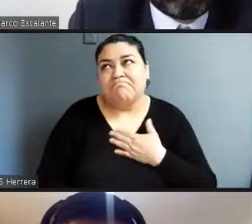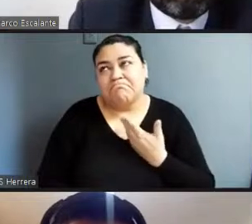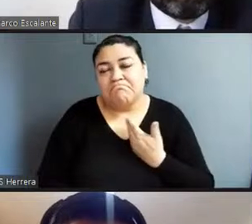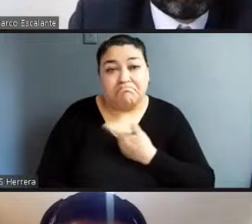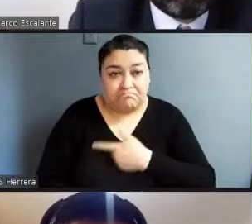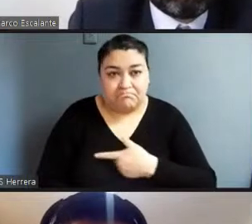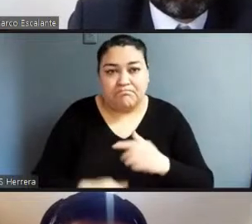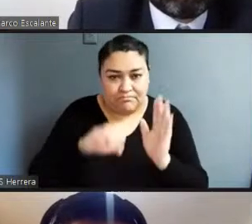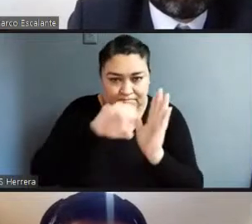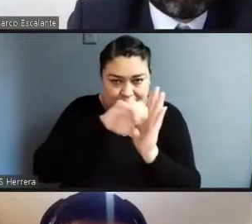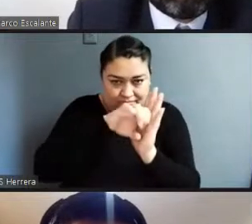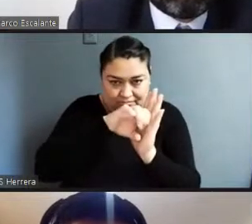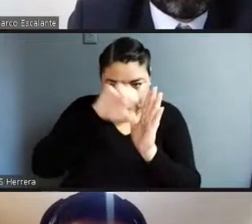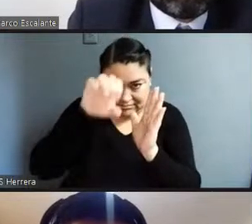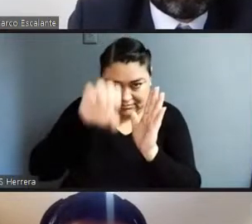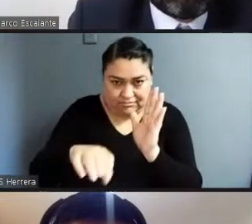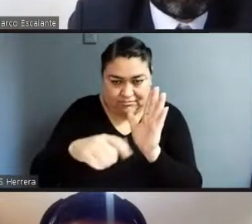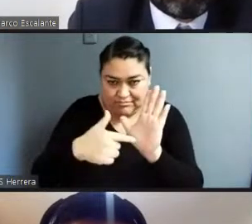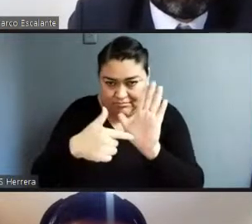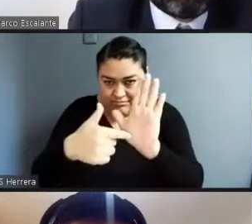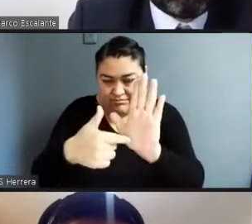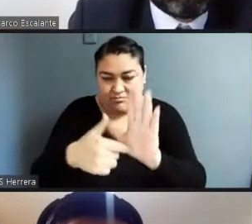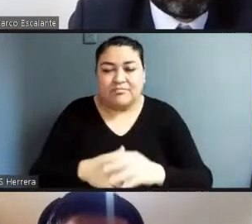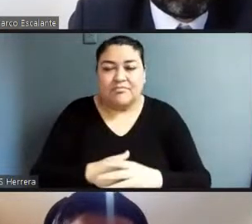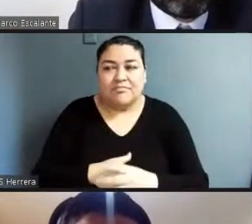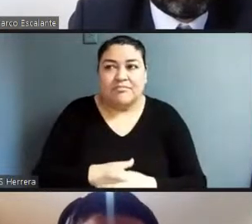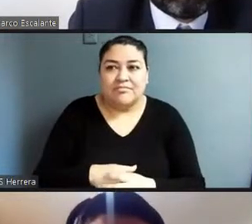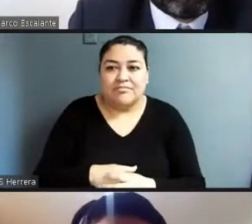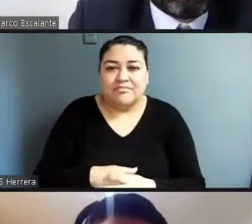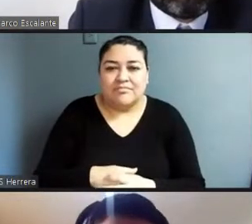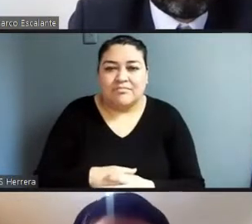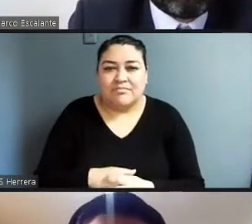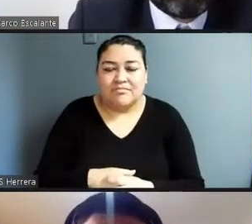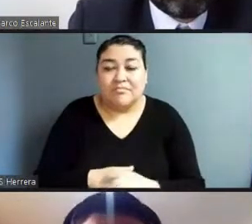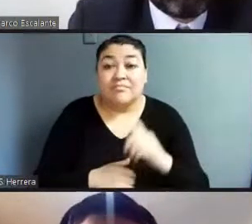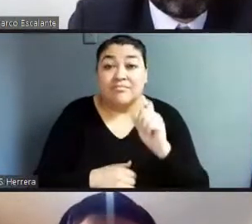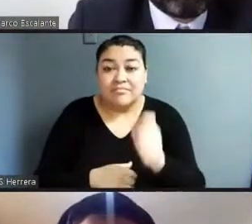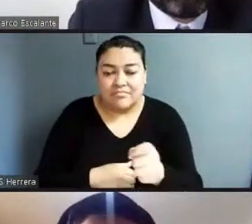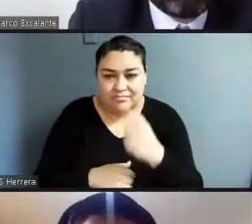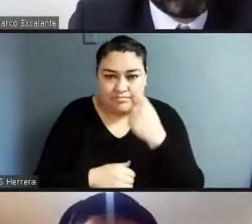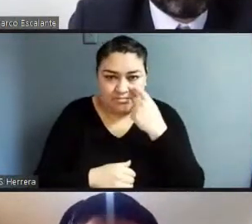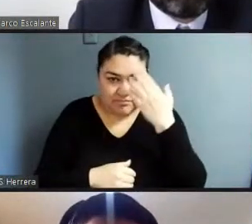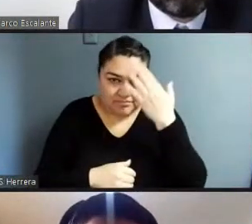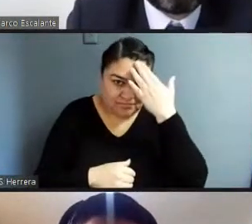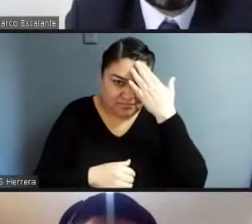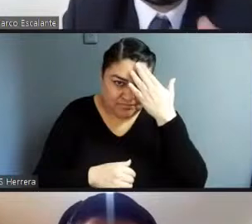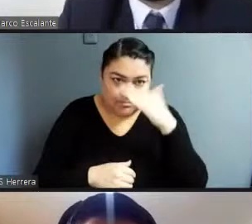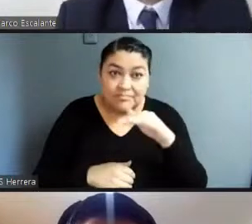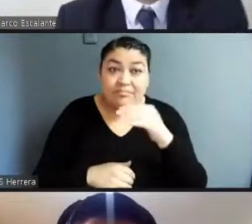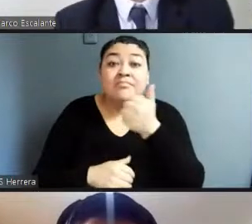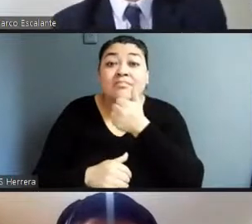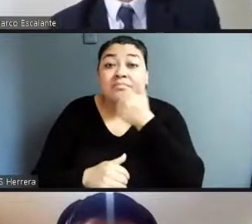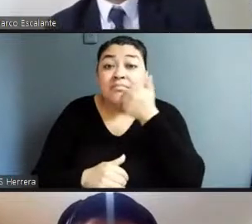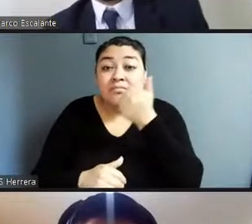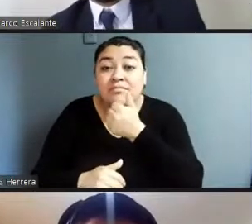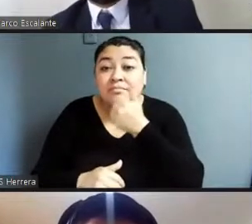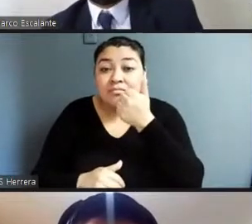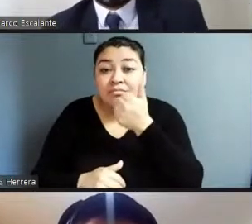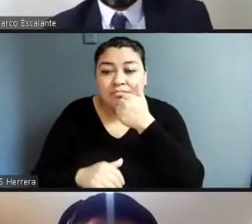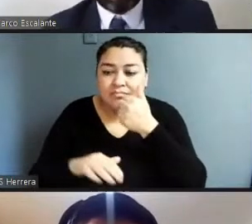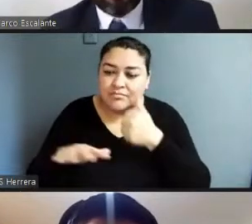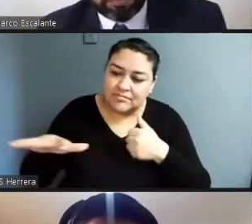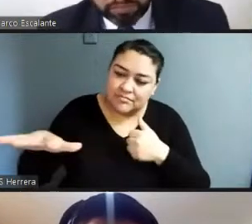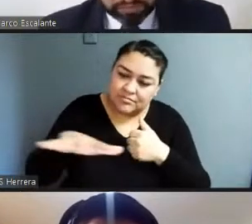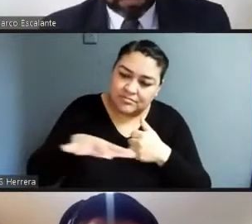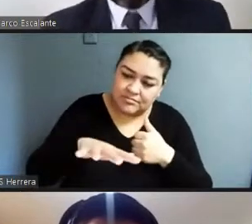Allow me, if I may, to give an example that I think is fantastic in this respect. I'm referring to